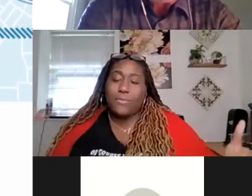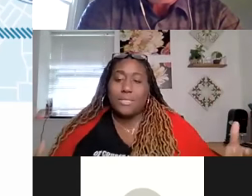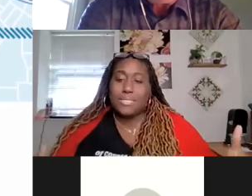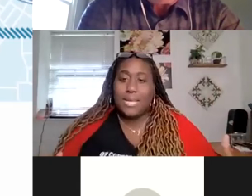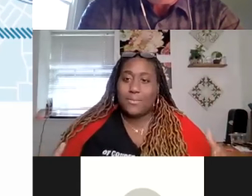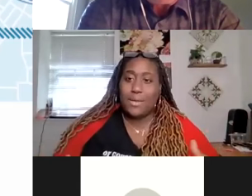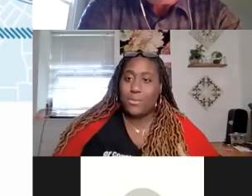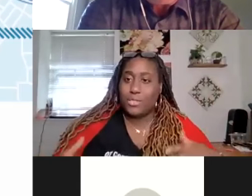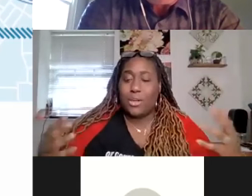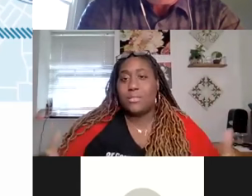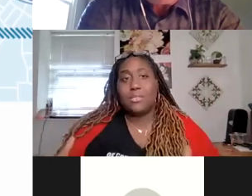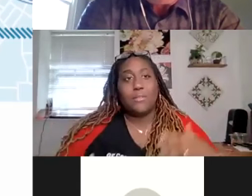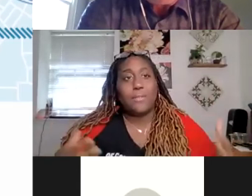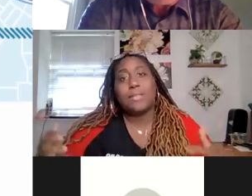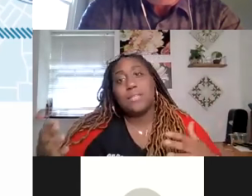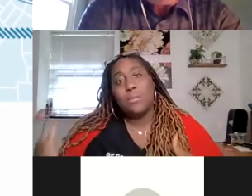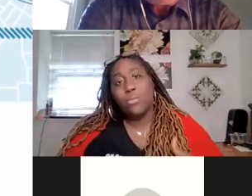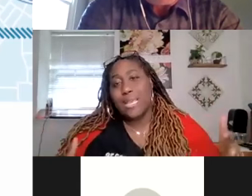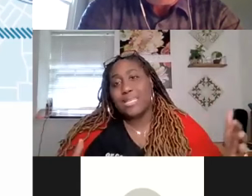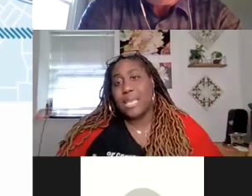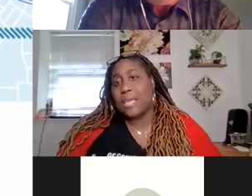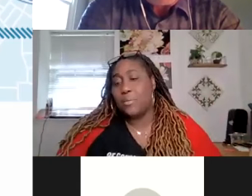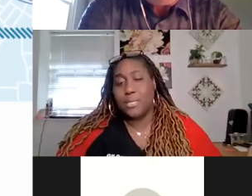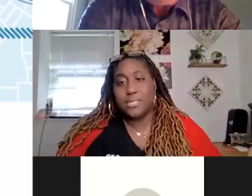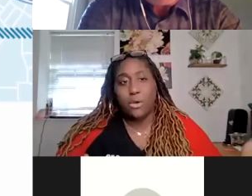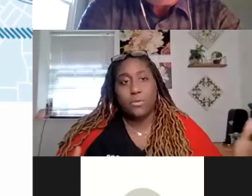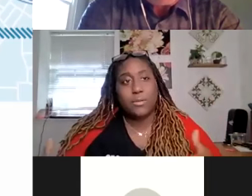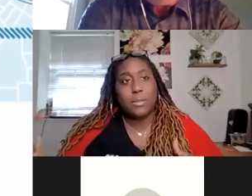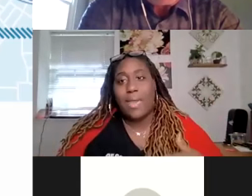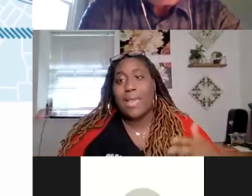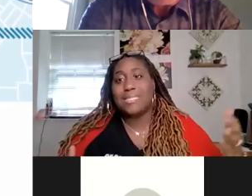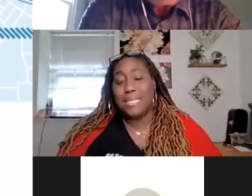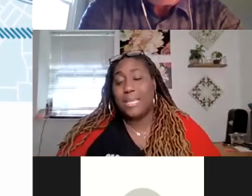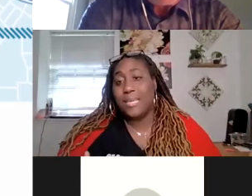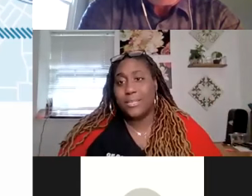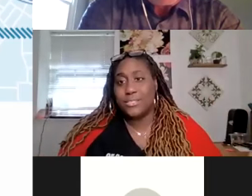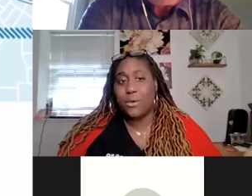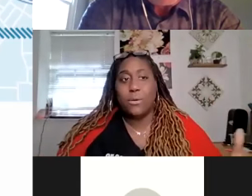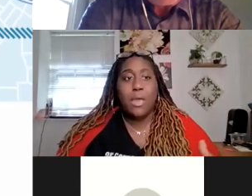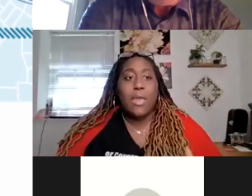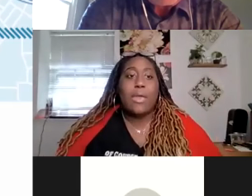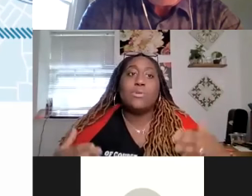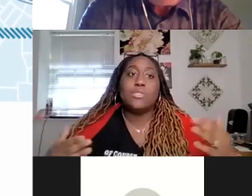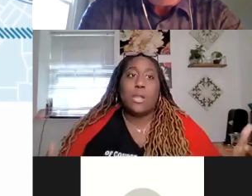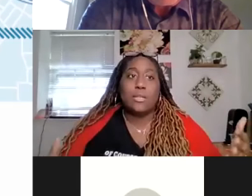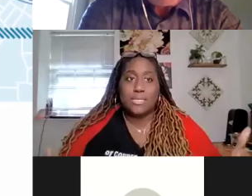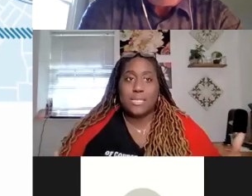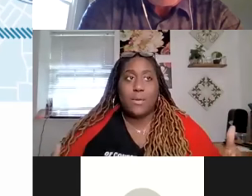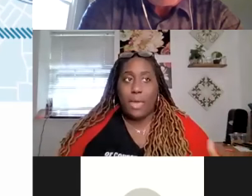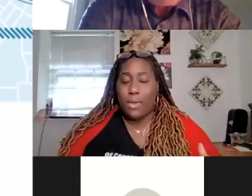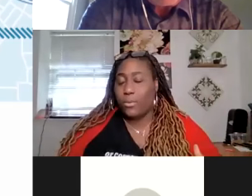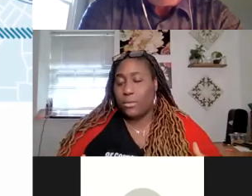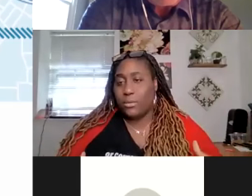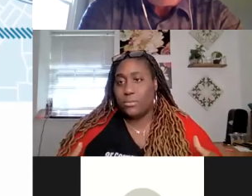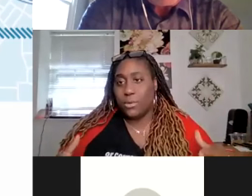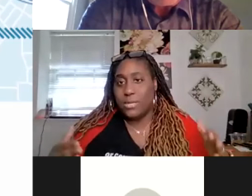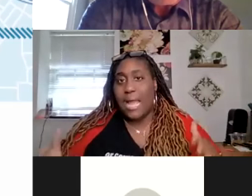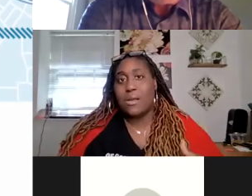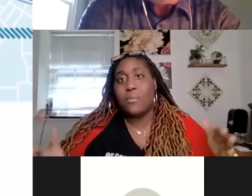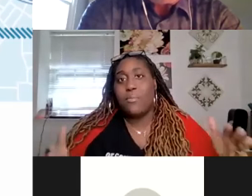I know we've all done it, right? We're starting to reflect on what has taken place over the past year or so. And we're starting to say, okay,